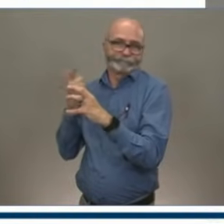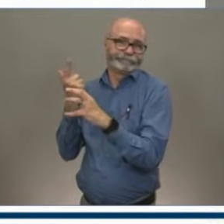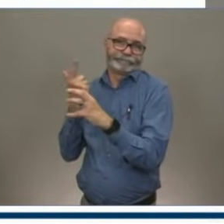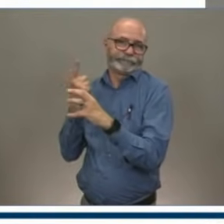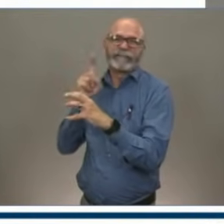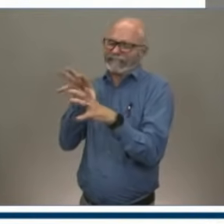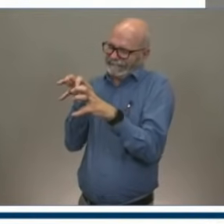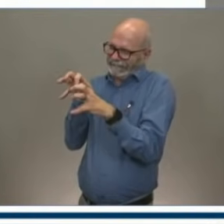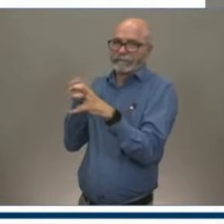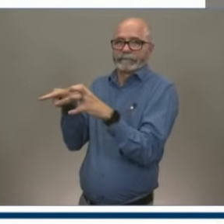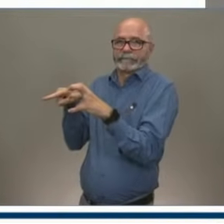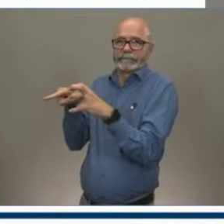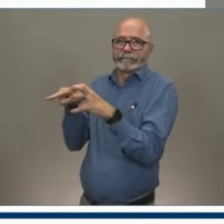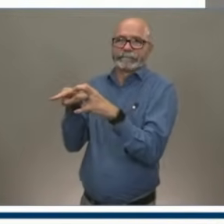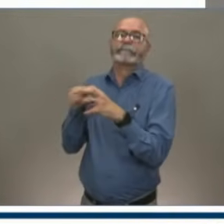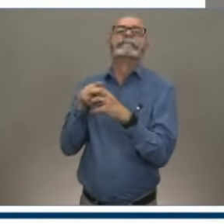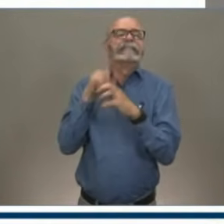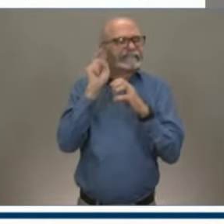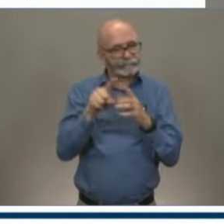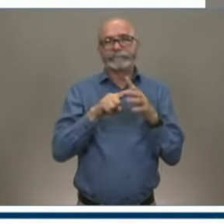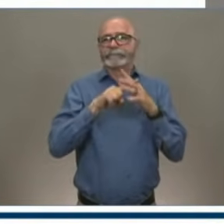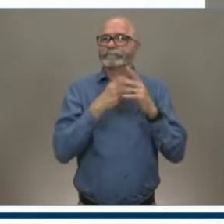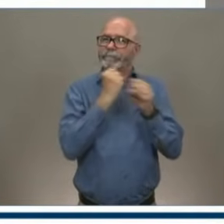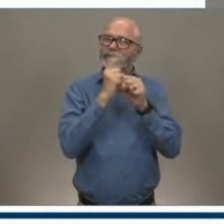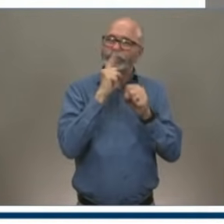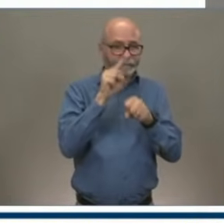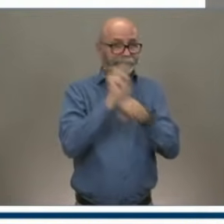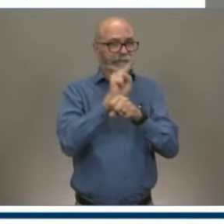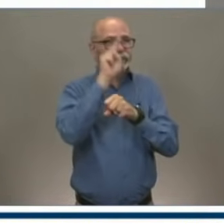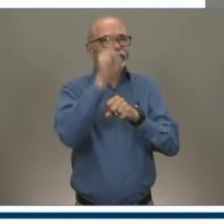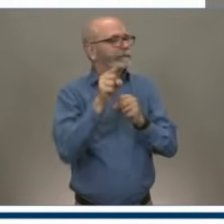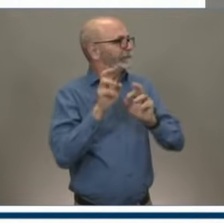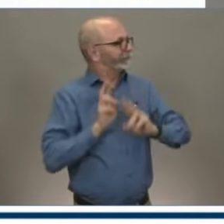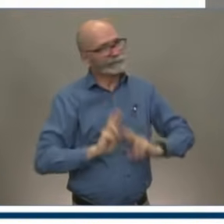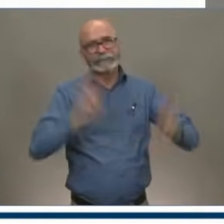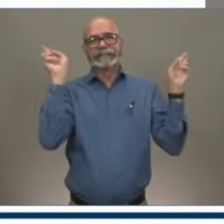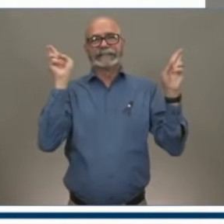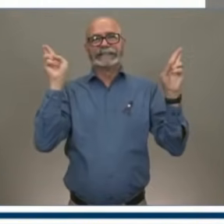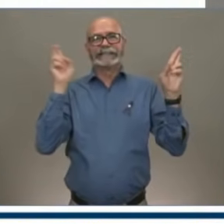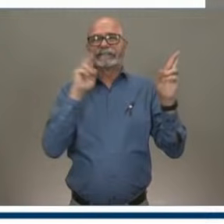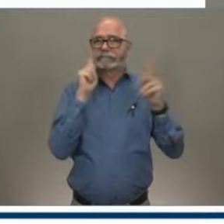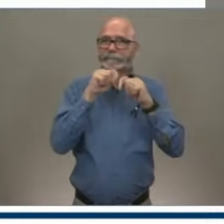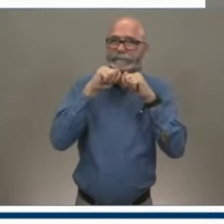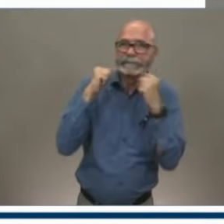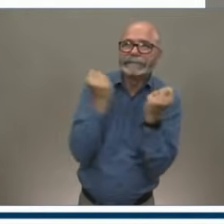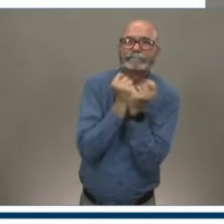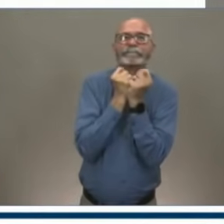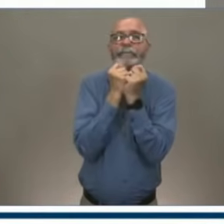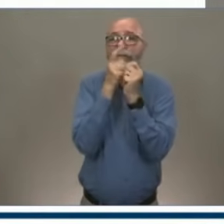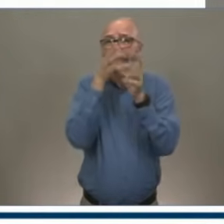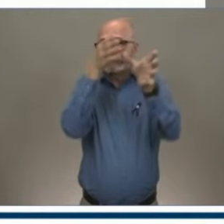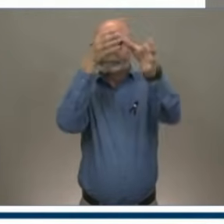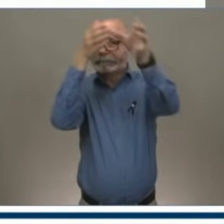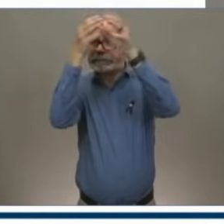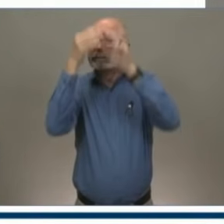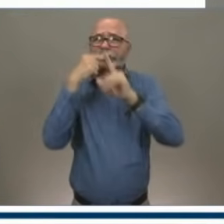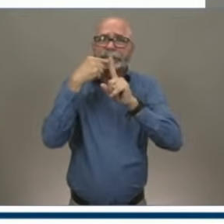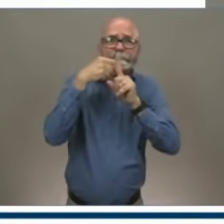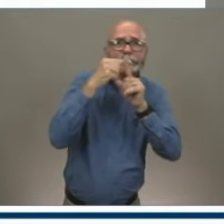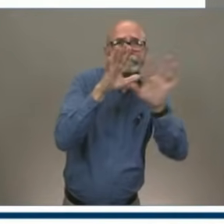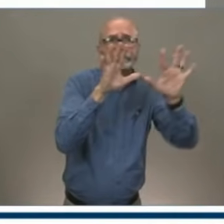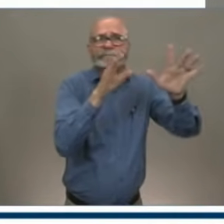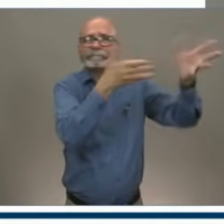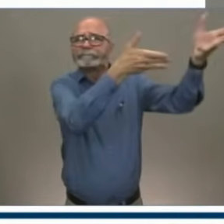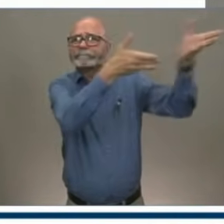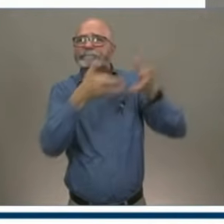is going to be starting next week. We're getting a team of logisticians coming from our Canadian Armed Forces colleagues